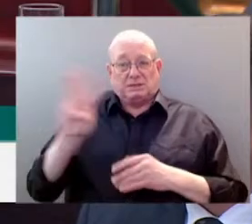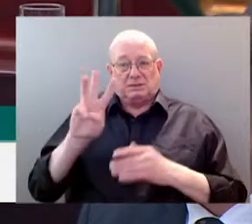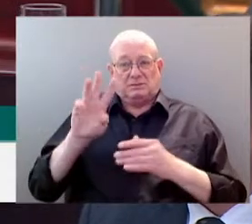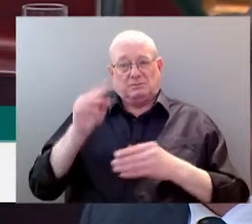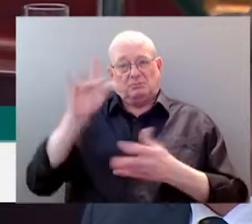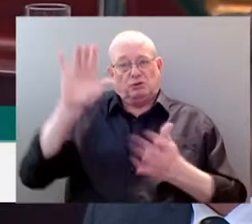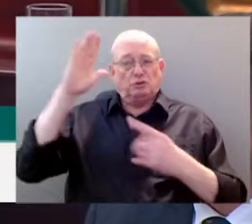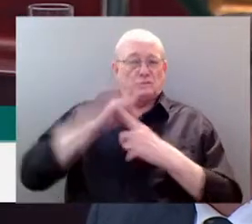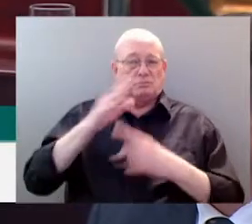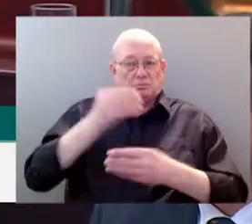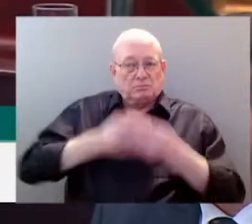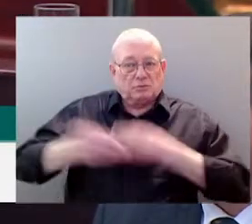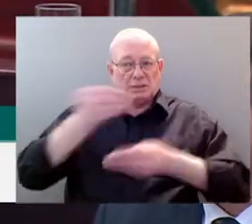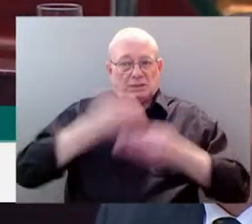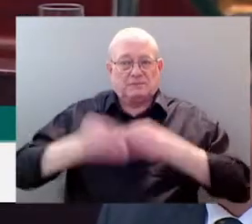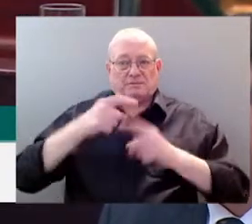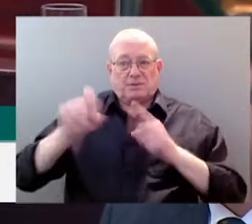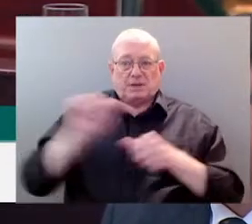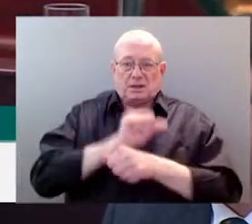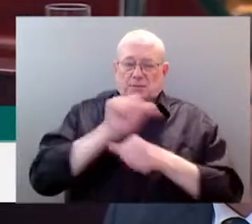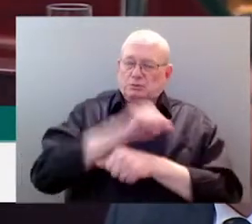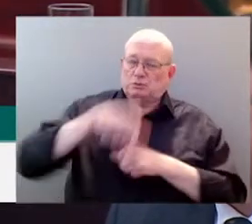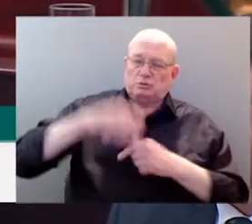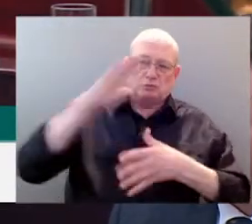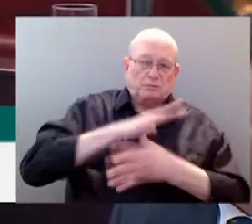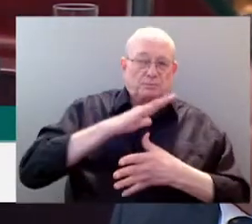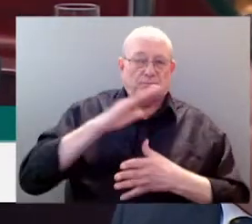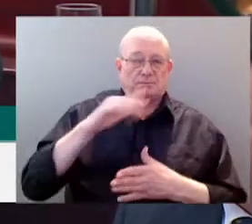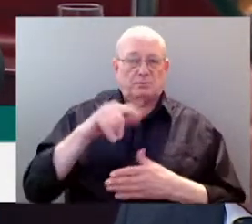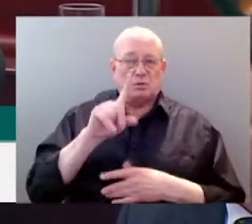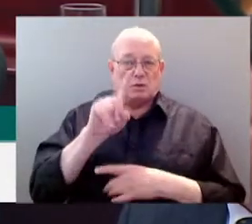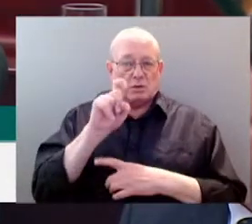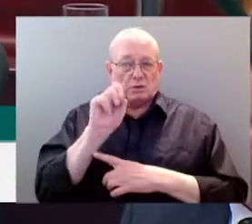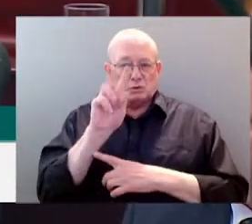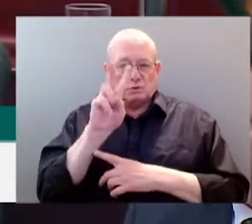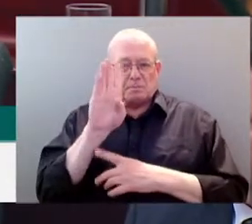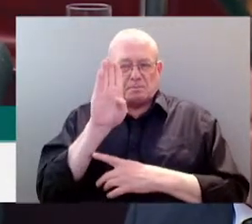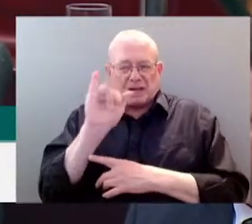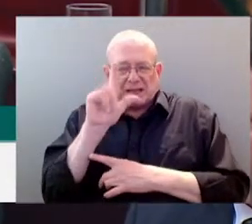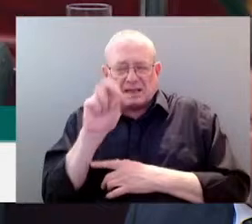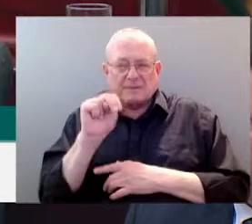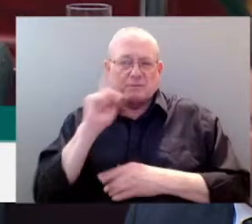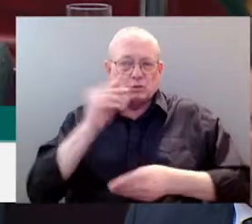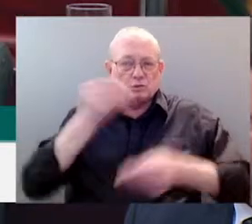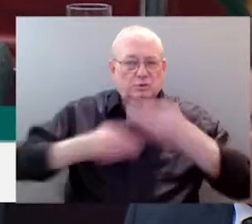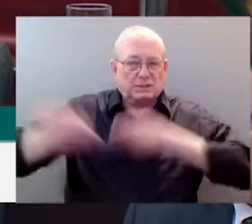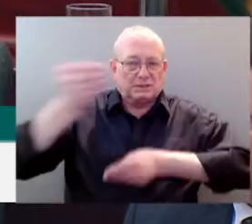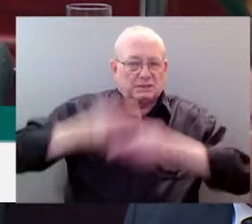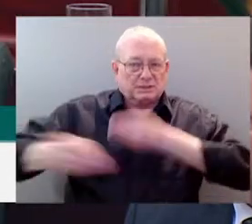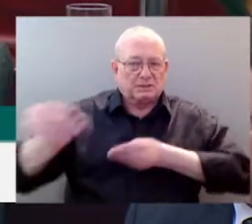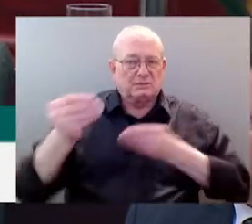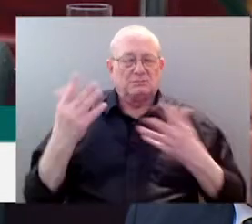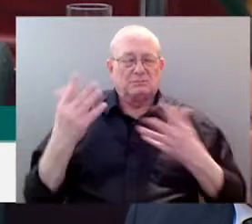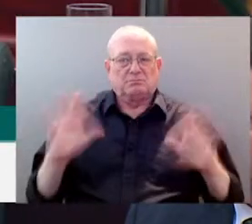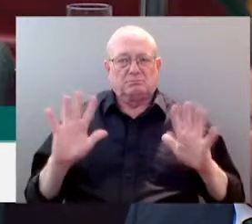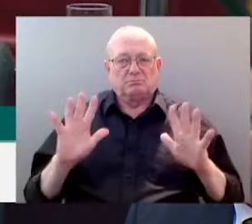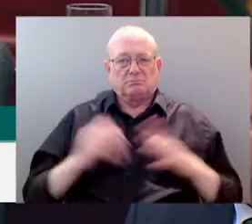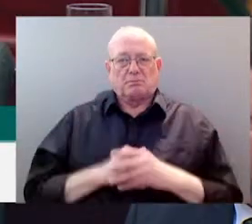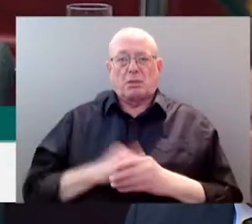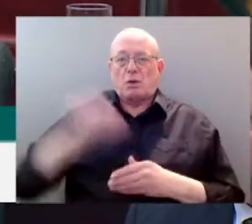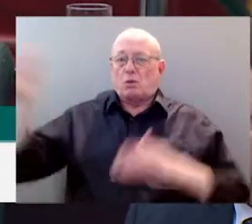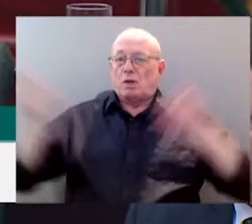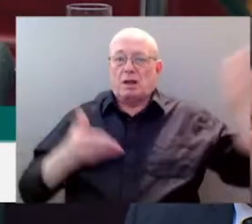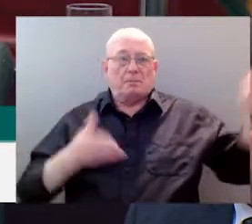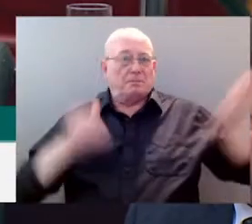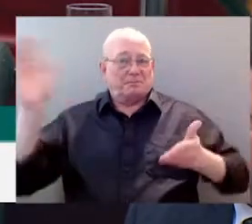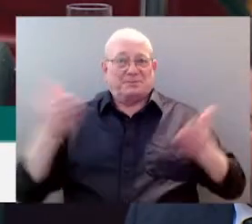102.8 billion uh in bilateral trade Mr Speaker welcome everyone here to the Midwest hopefully they can see what Alberta has to offer and